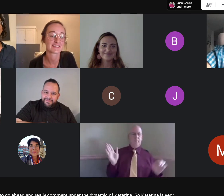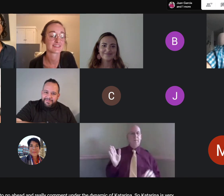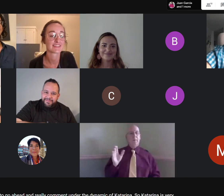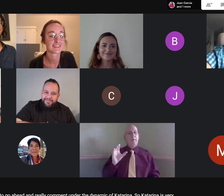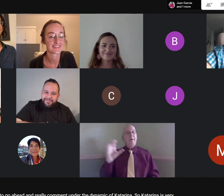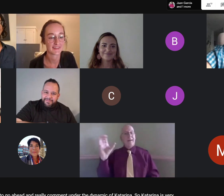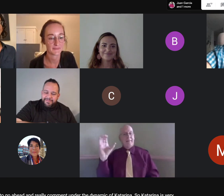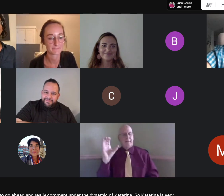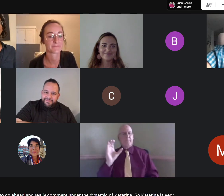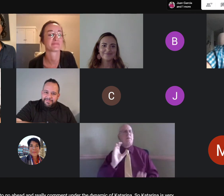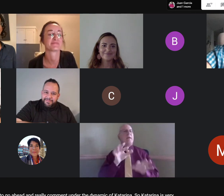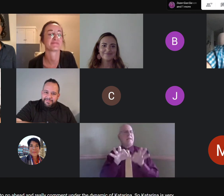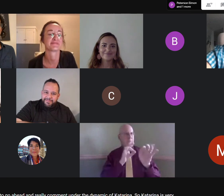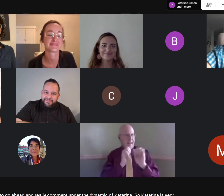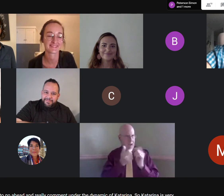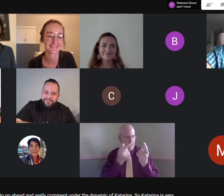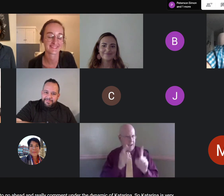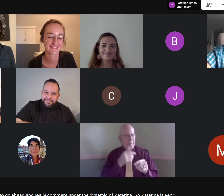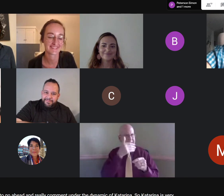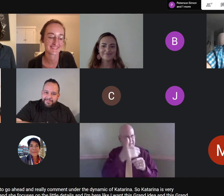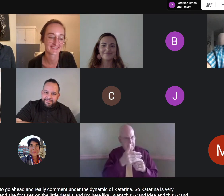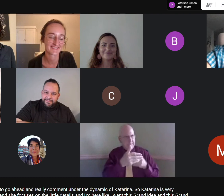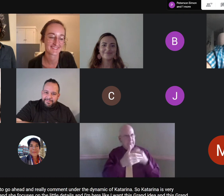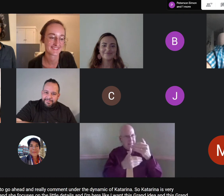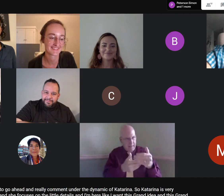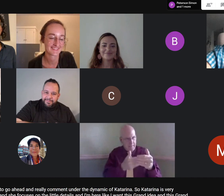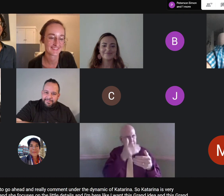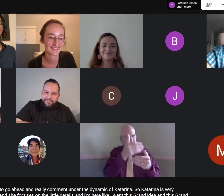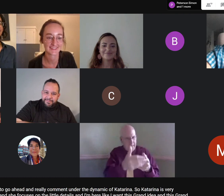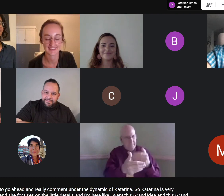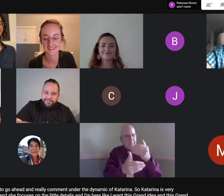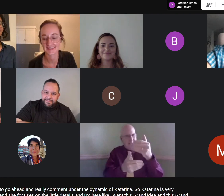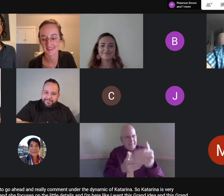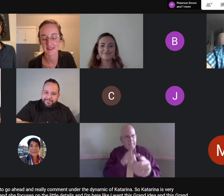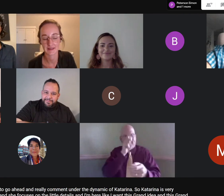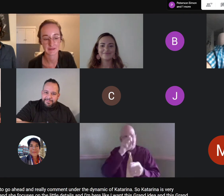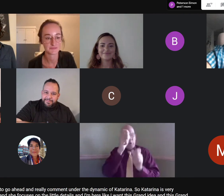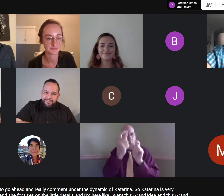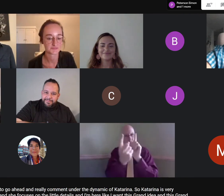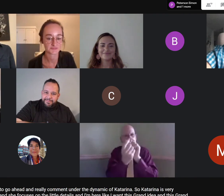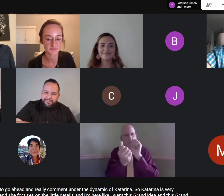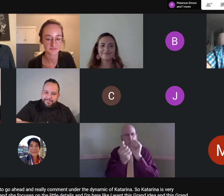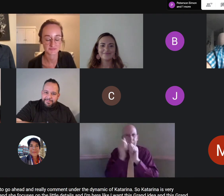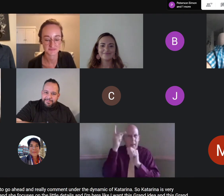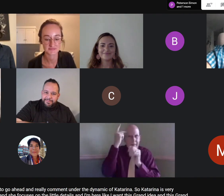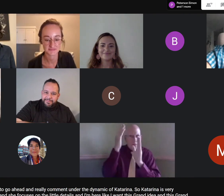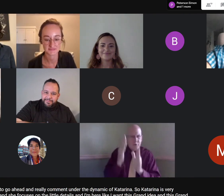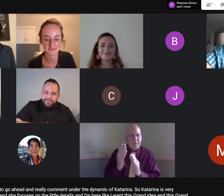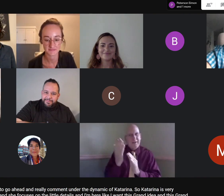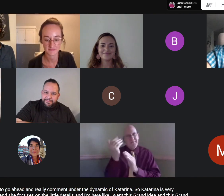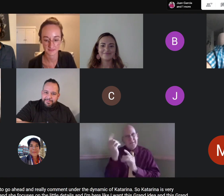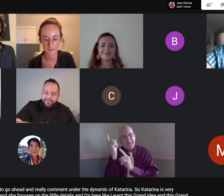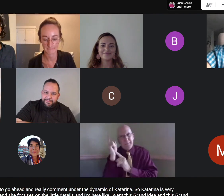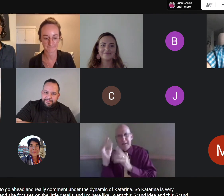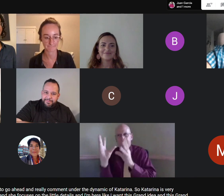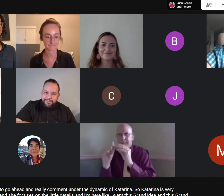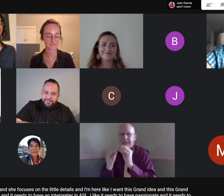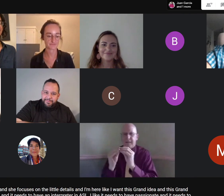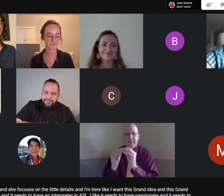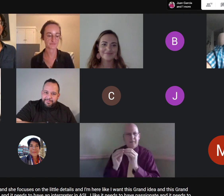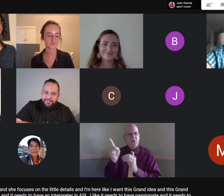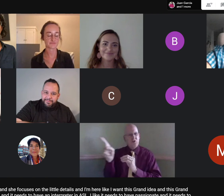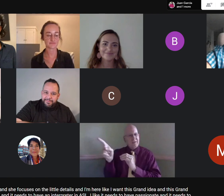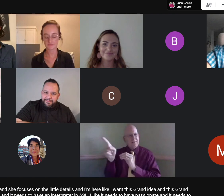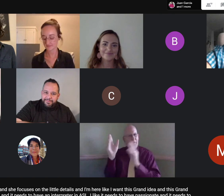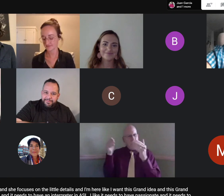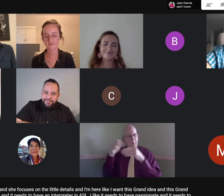is how we're going to make it happen. We have to create a proposal to our elected officials, and it needs to be like 15 minutes because this is what they're going to look at.